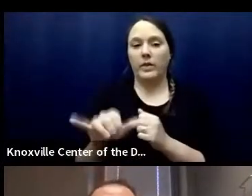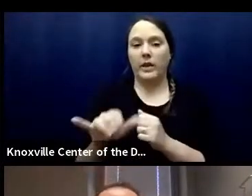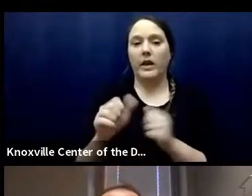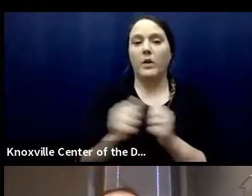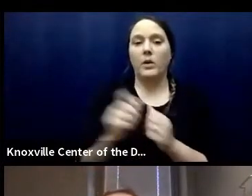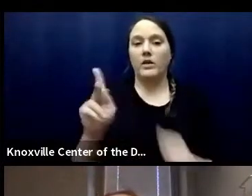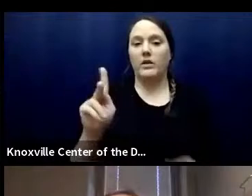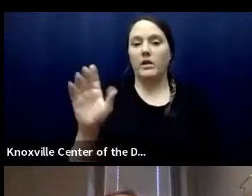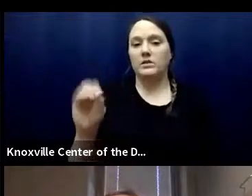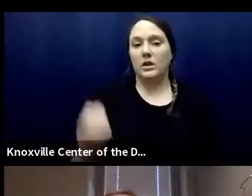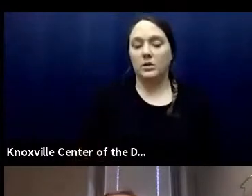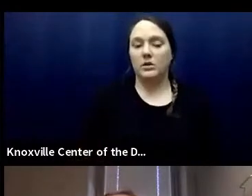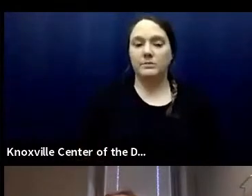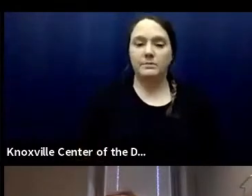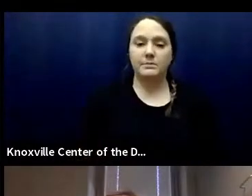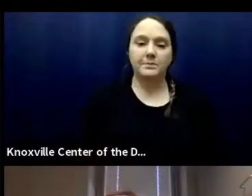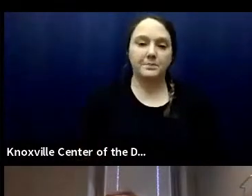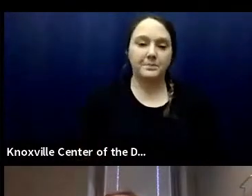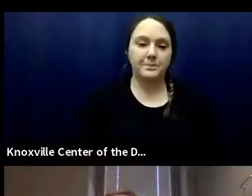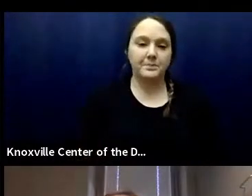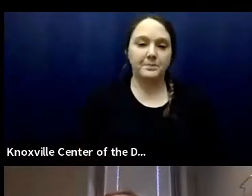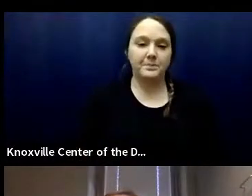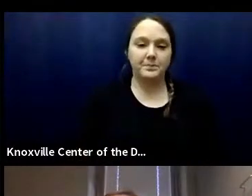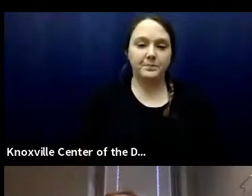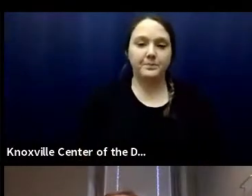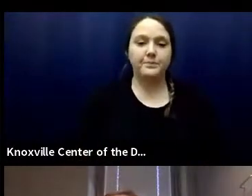Knox County under?